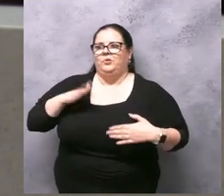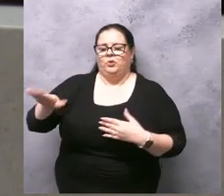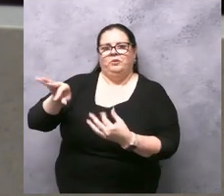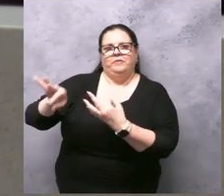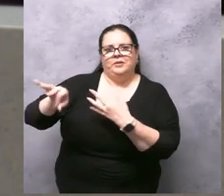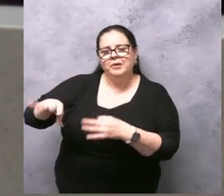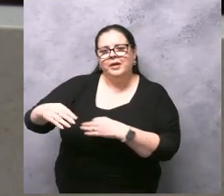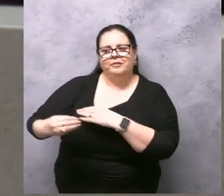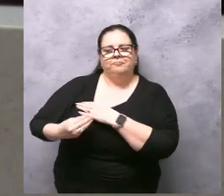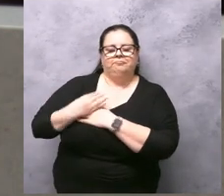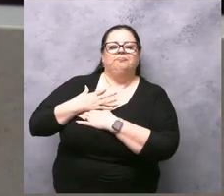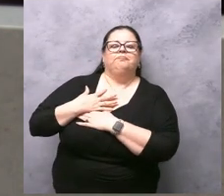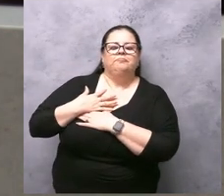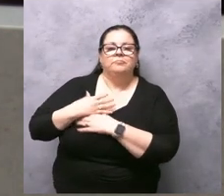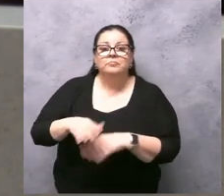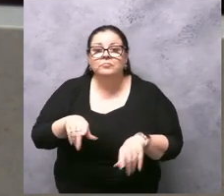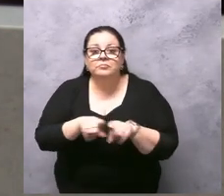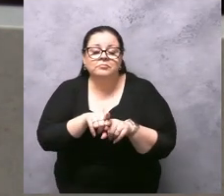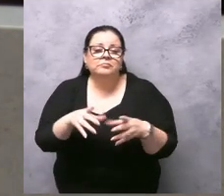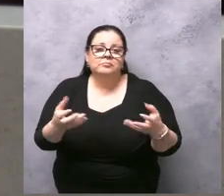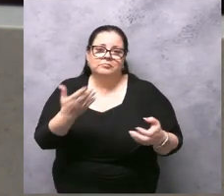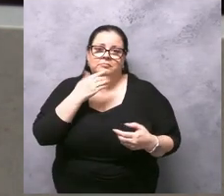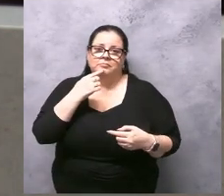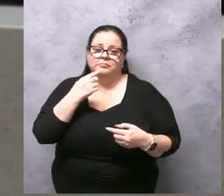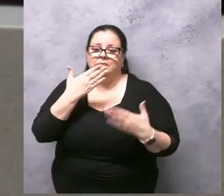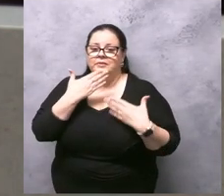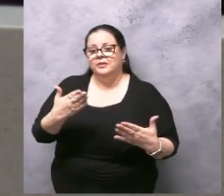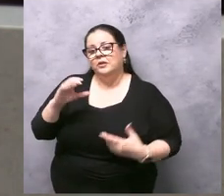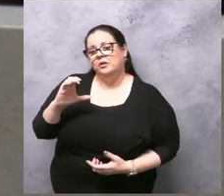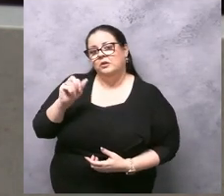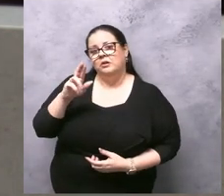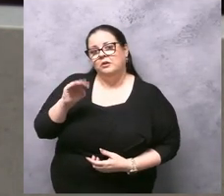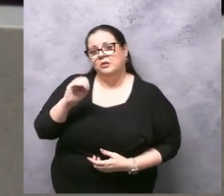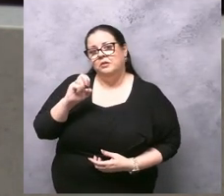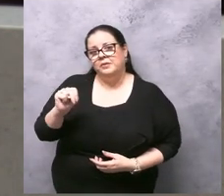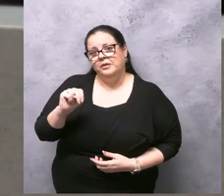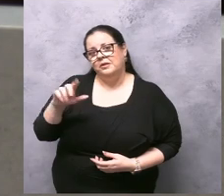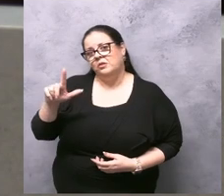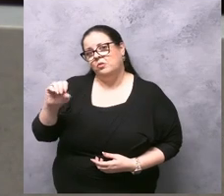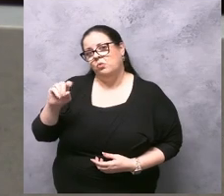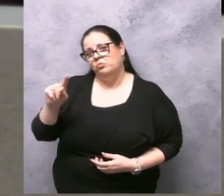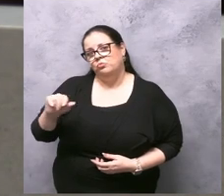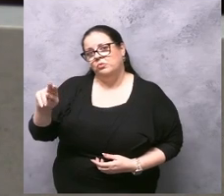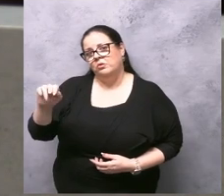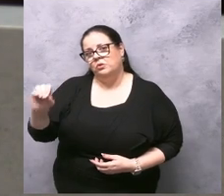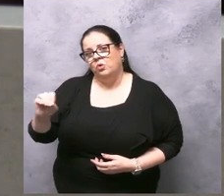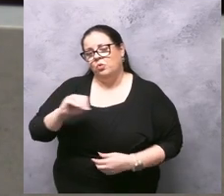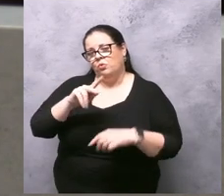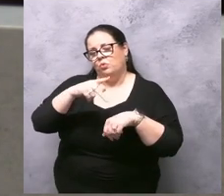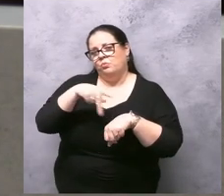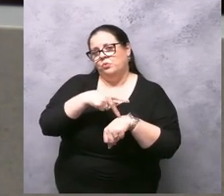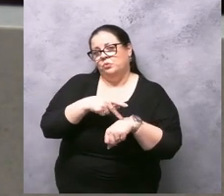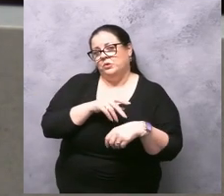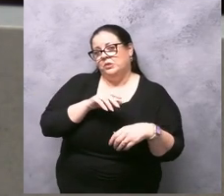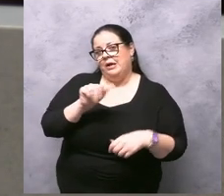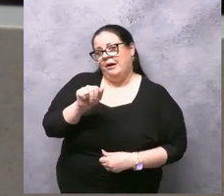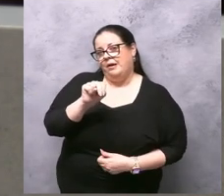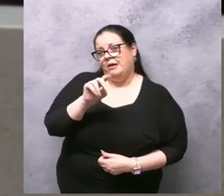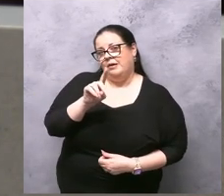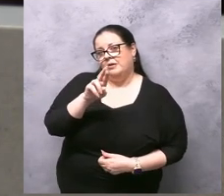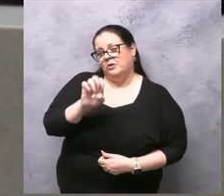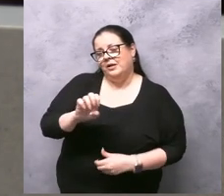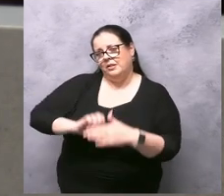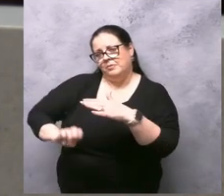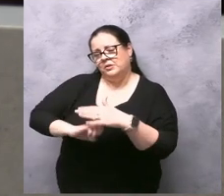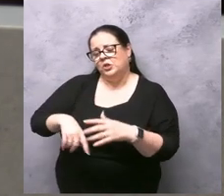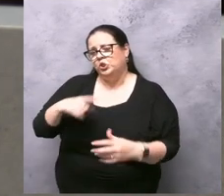and counsel. And also I want to thank Carmen Lozano, principal at Andre Elementary, because she reached out to us and said,